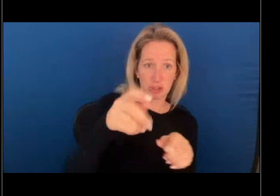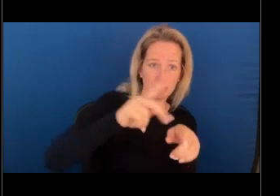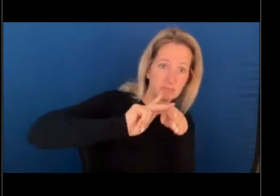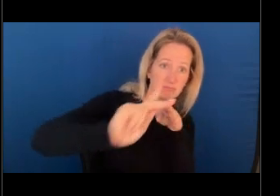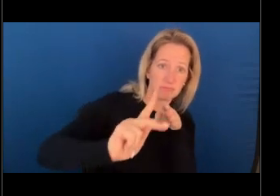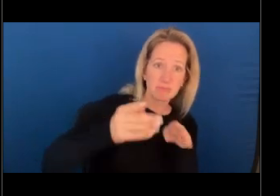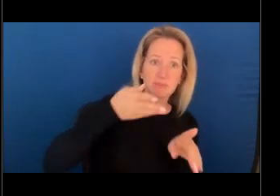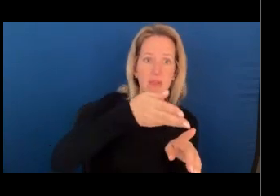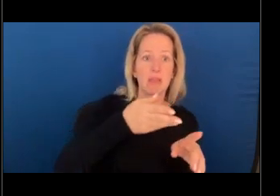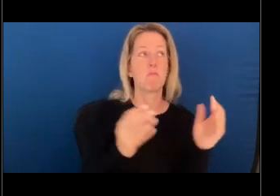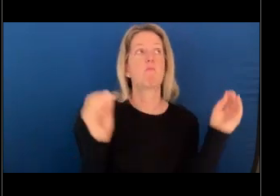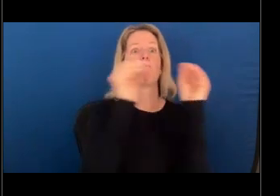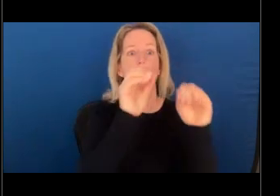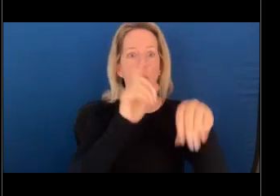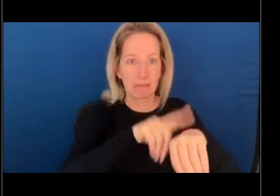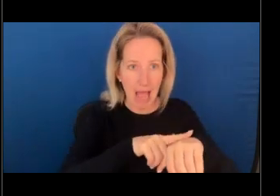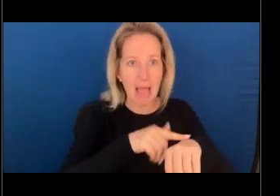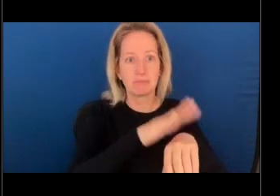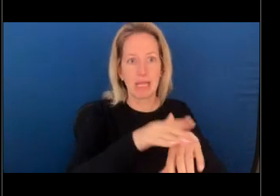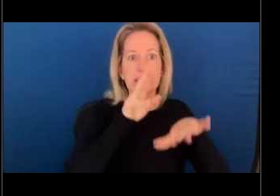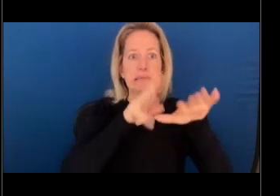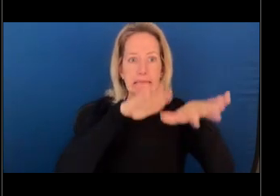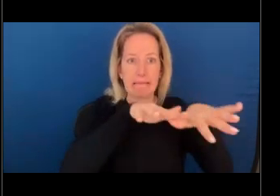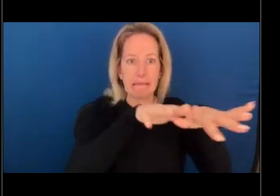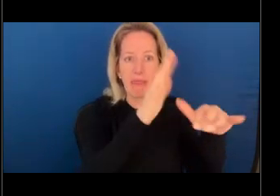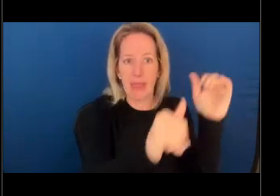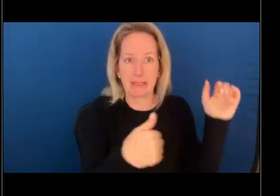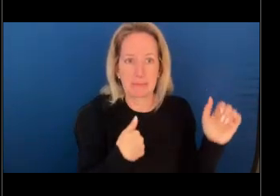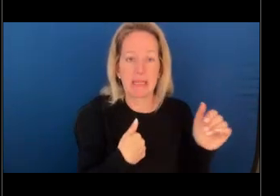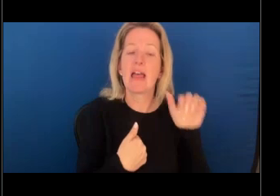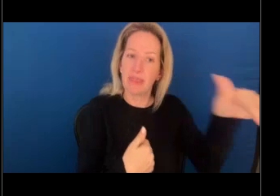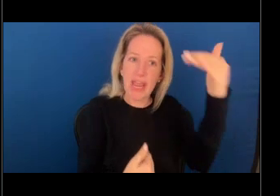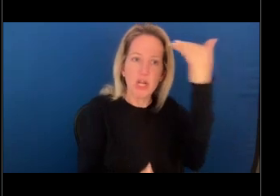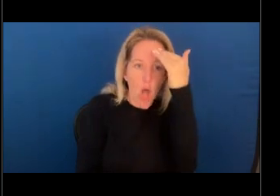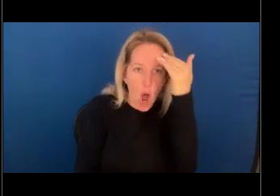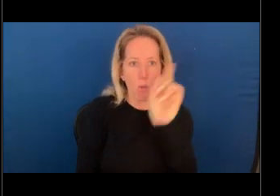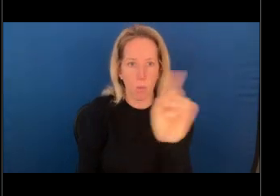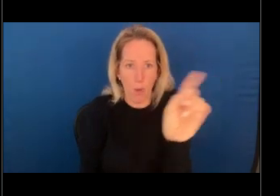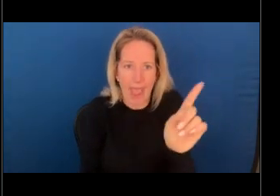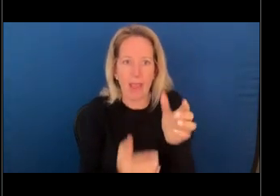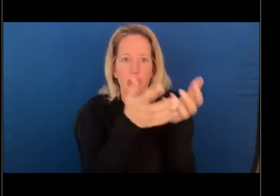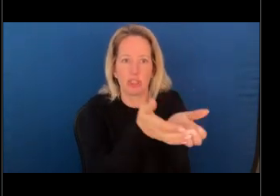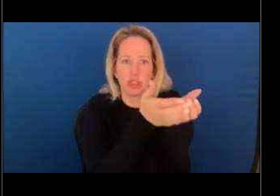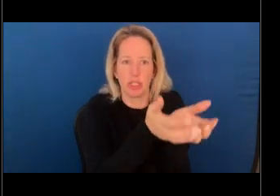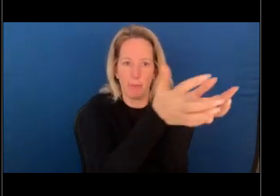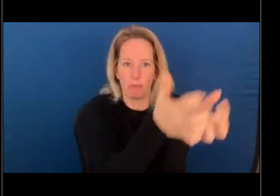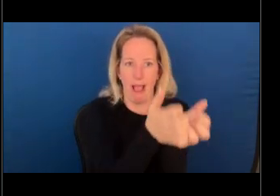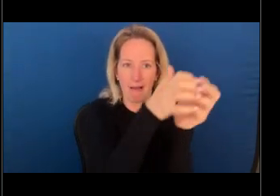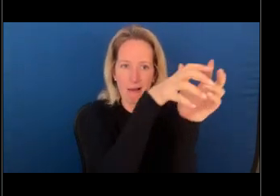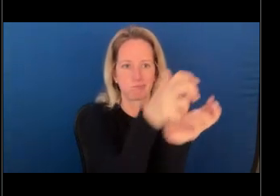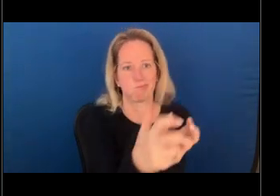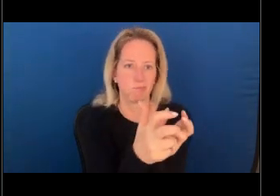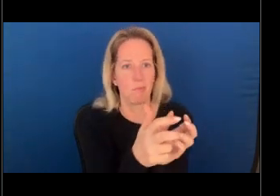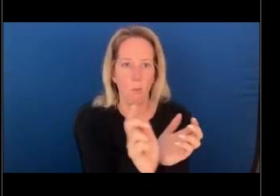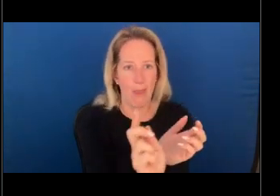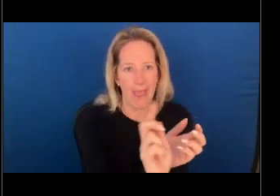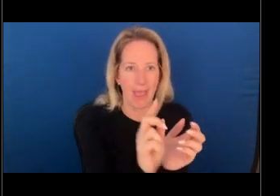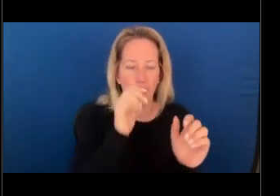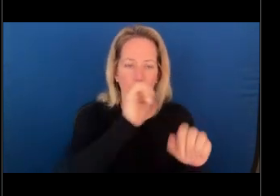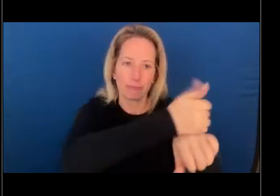sea than me. They know what they're looking at. They know where the shipwrecks are. And it is a large challenge to build up